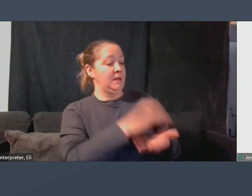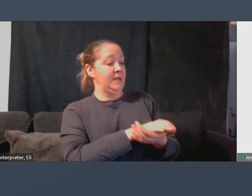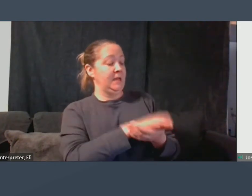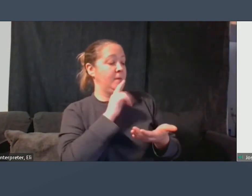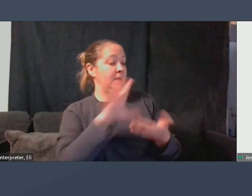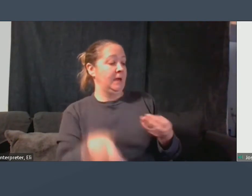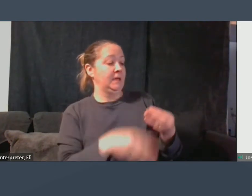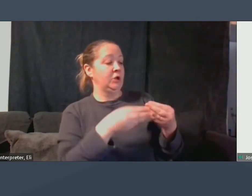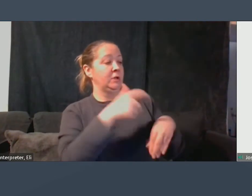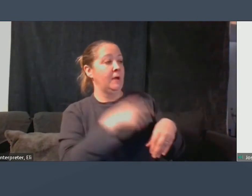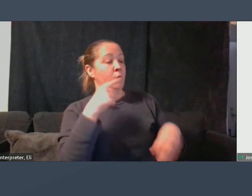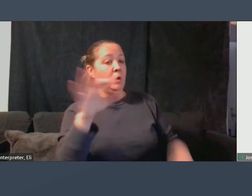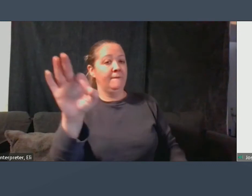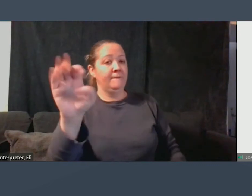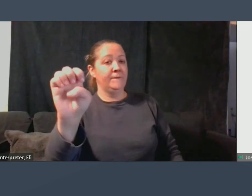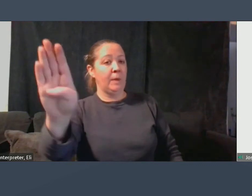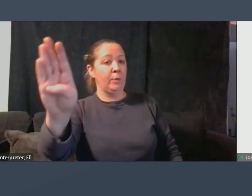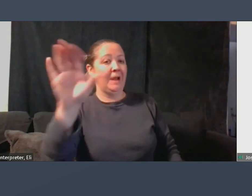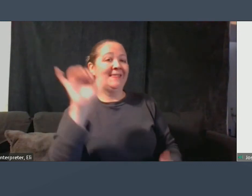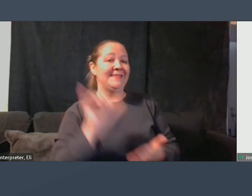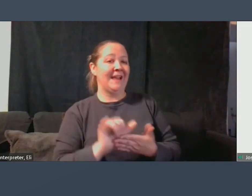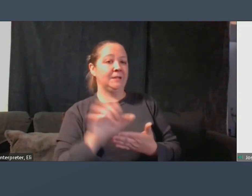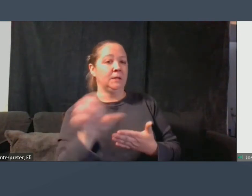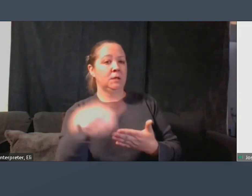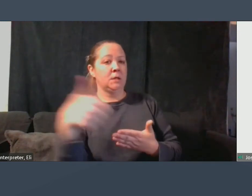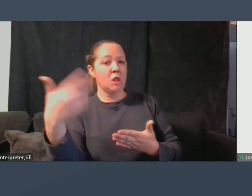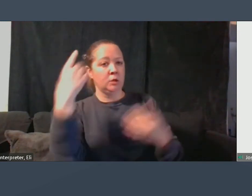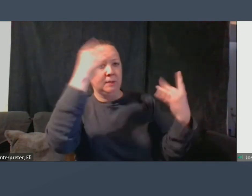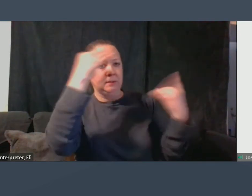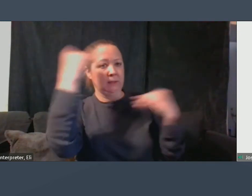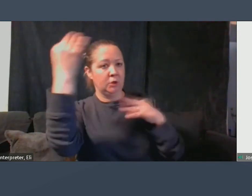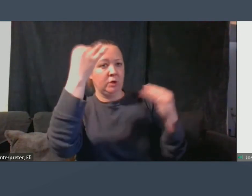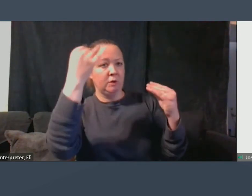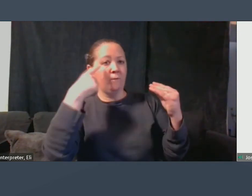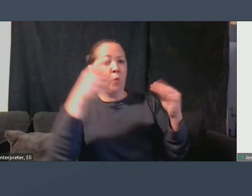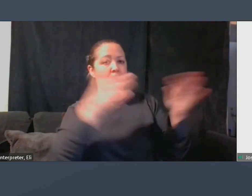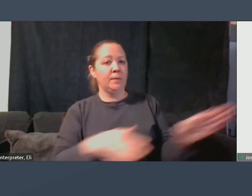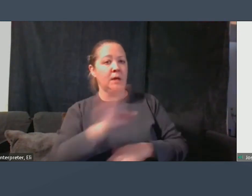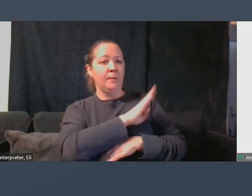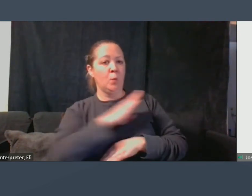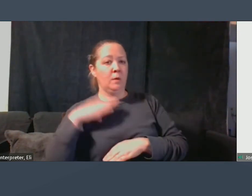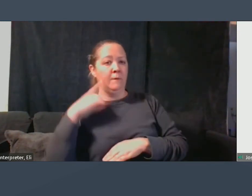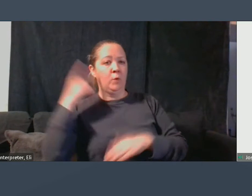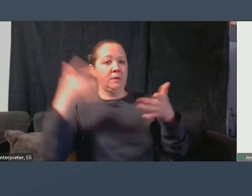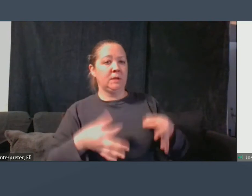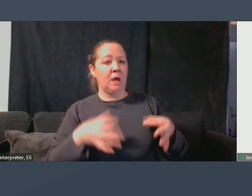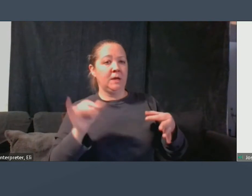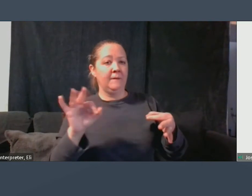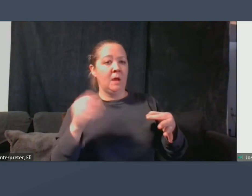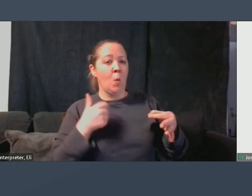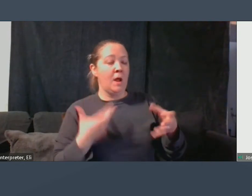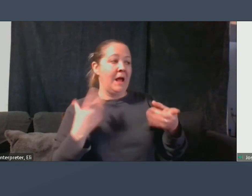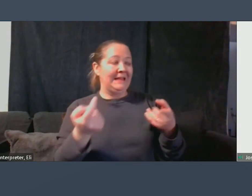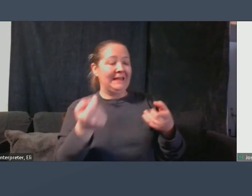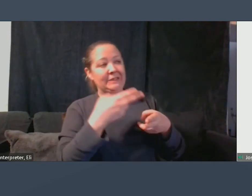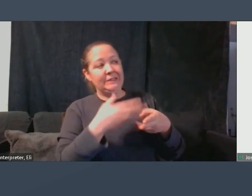obviously that's, you know, another consideration for the planning board to decide. Okay. If they wanted a little additional buffer, so